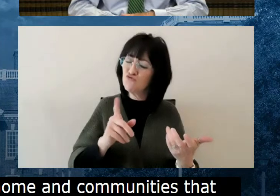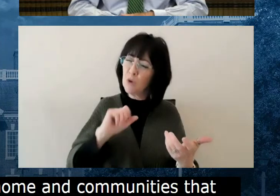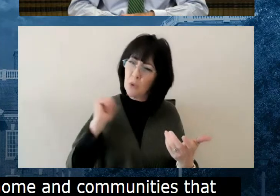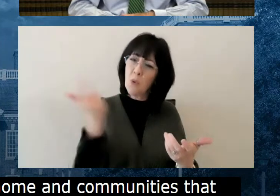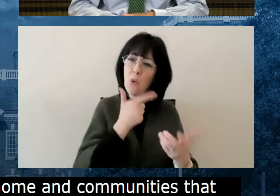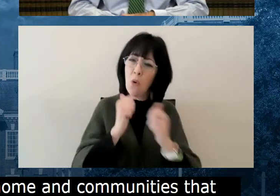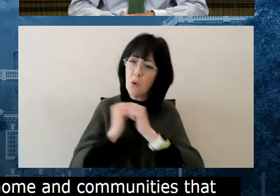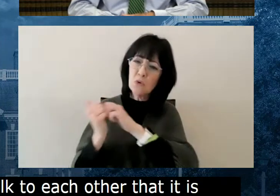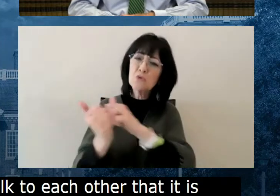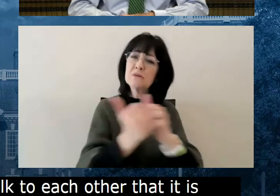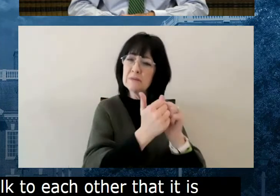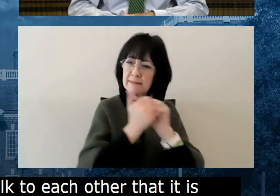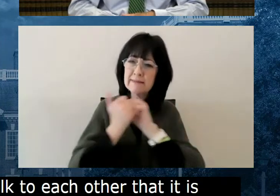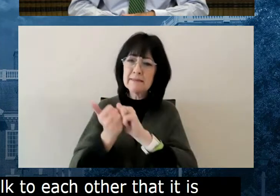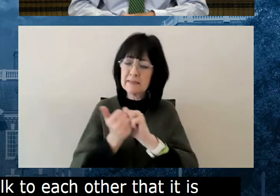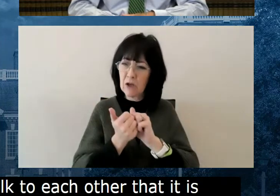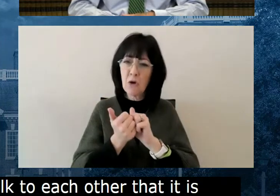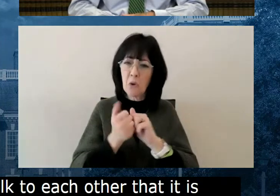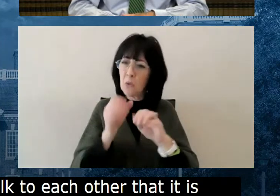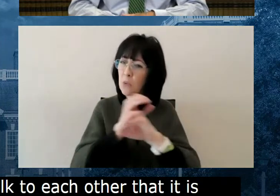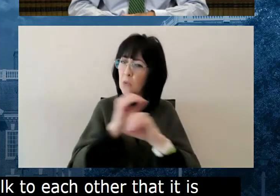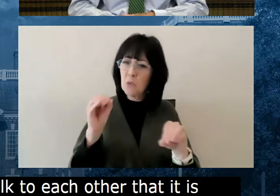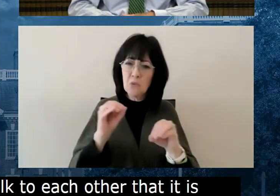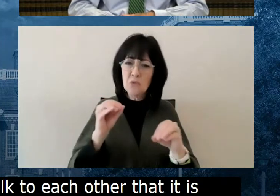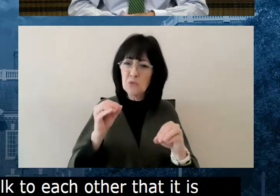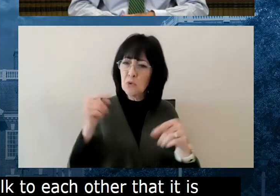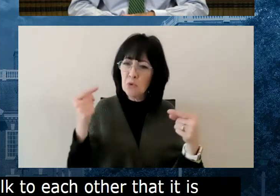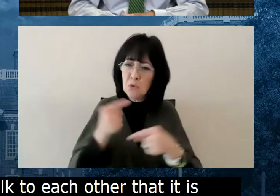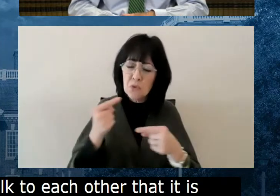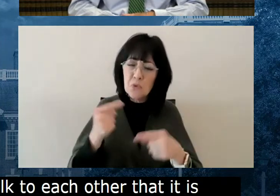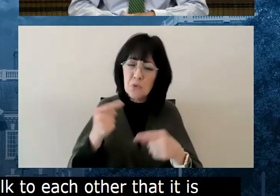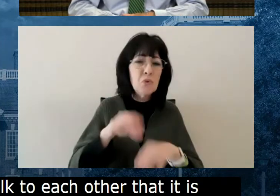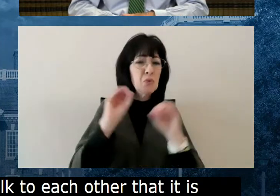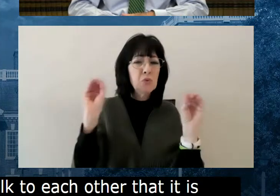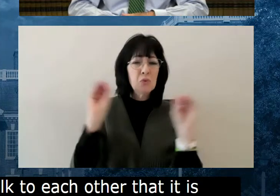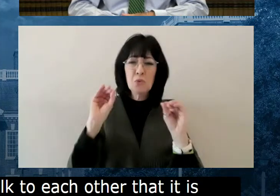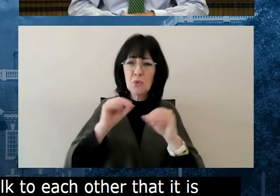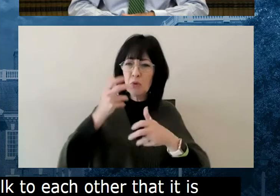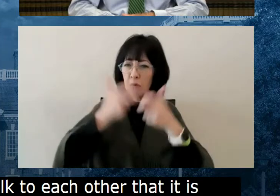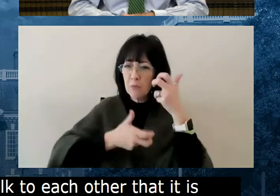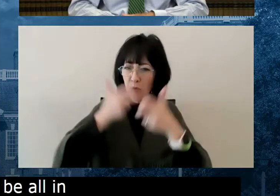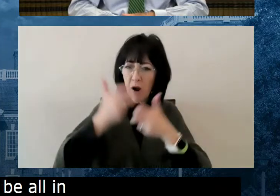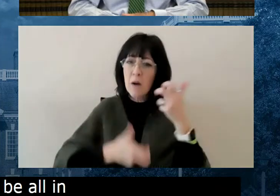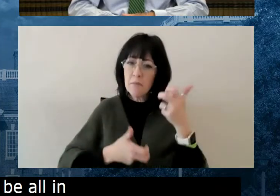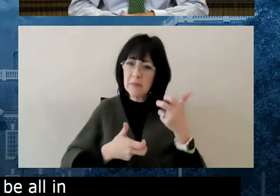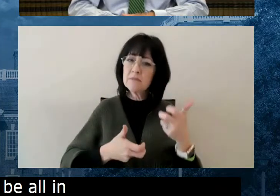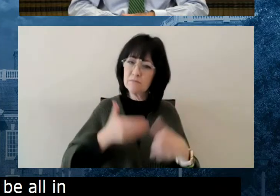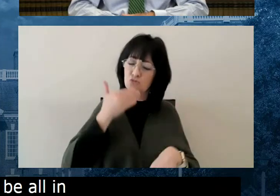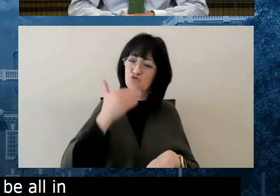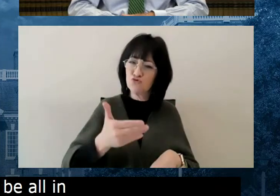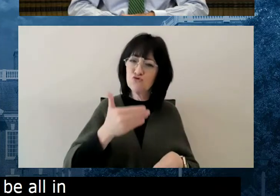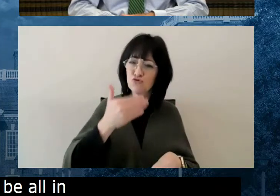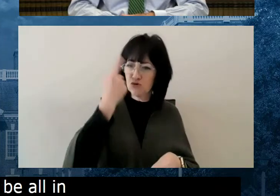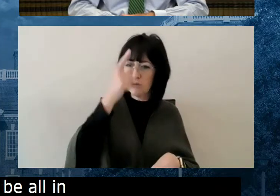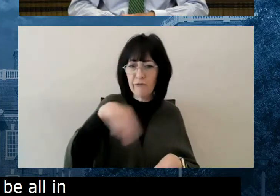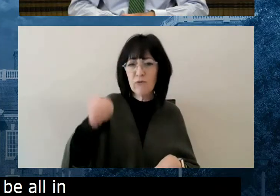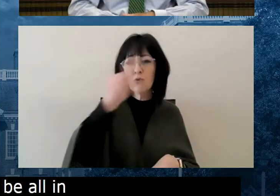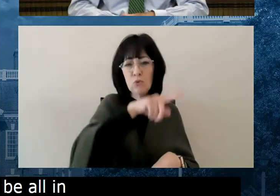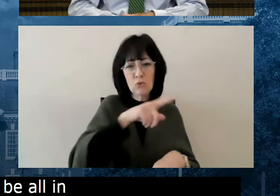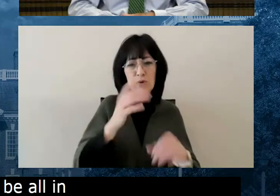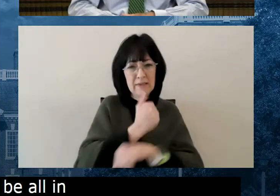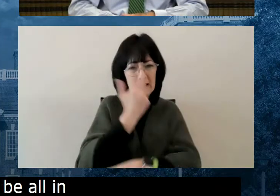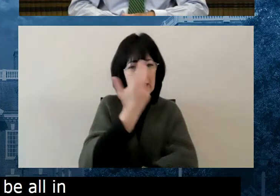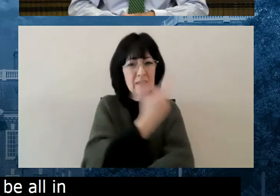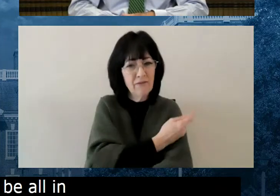get vaccinated, and we'll be in a much better, much safer place. We're getting now to the nicer weather. It's been beautiful the